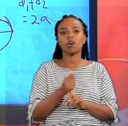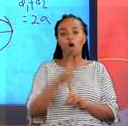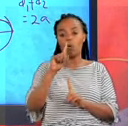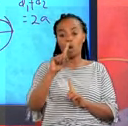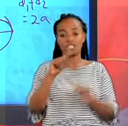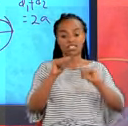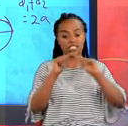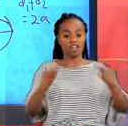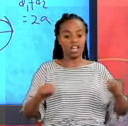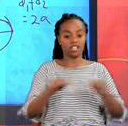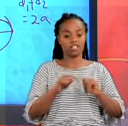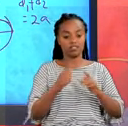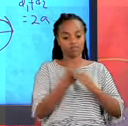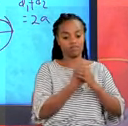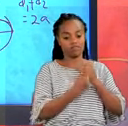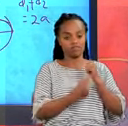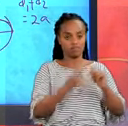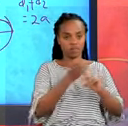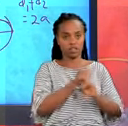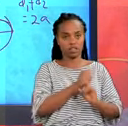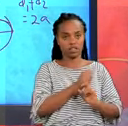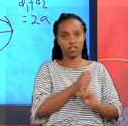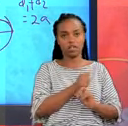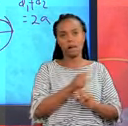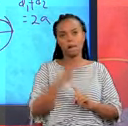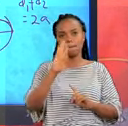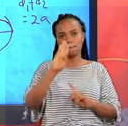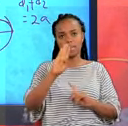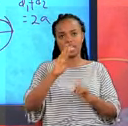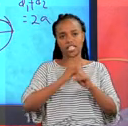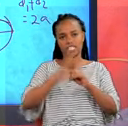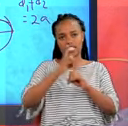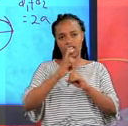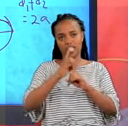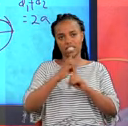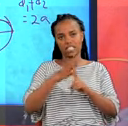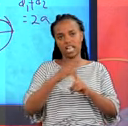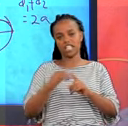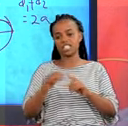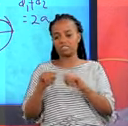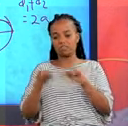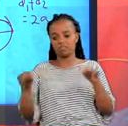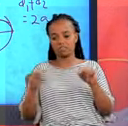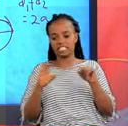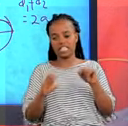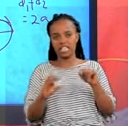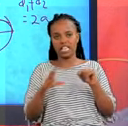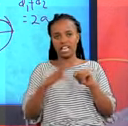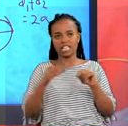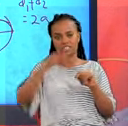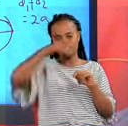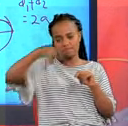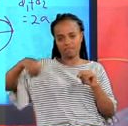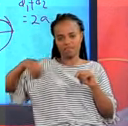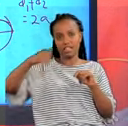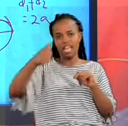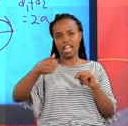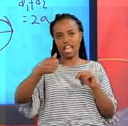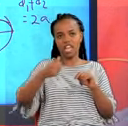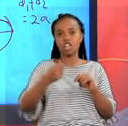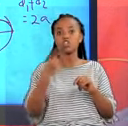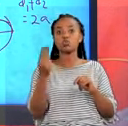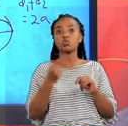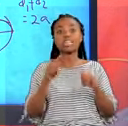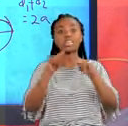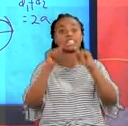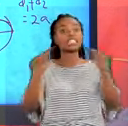triangle, this one is B, this distance, and distance is C, and this part is this A. Using